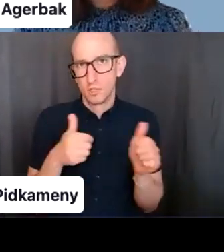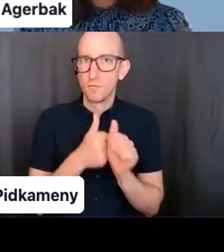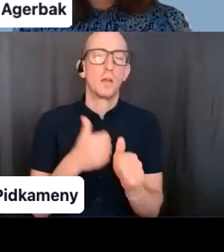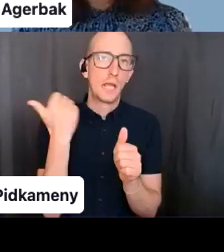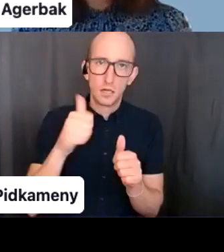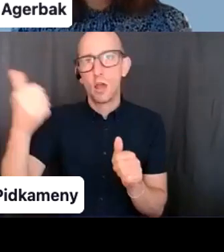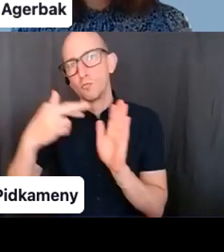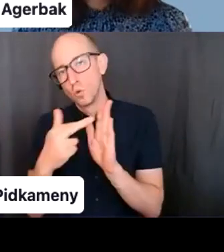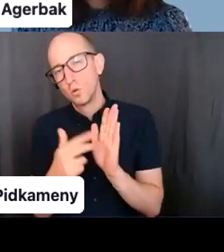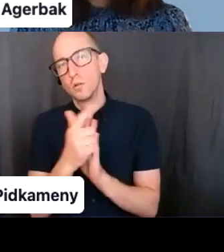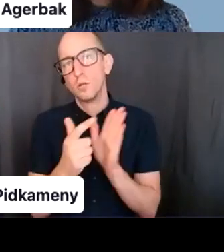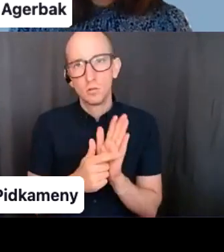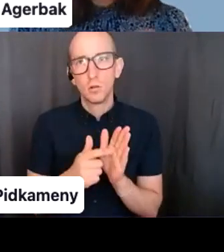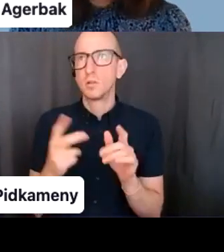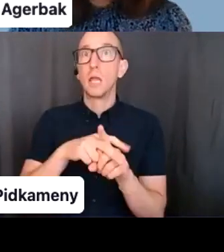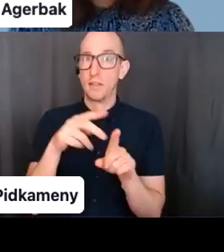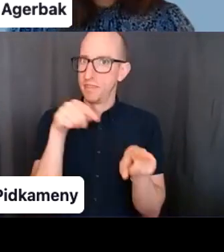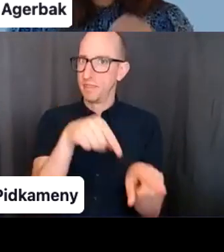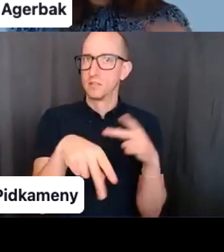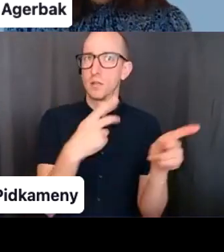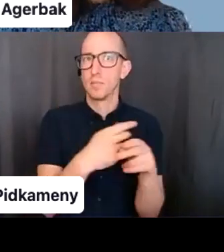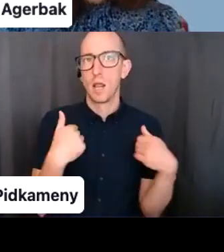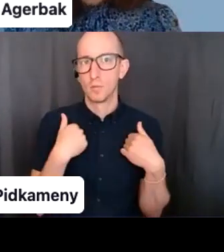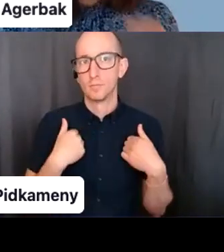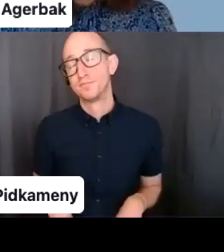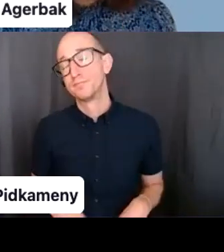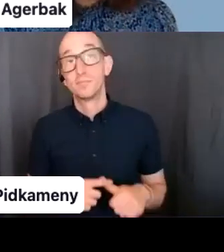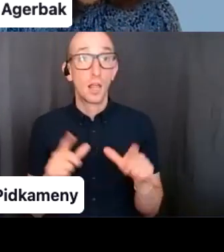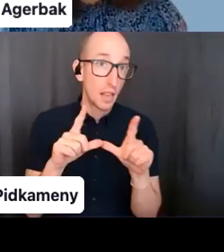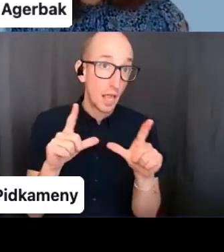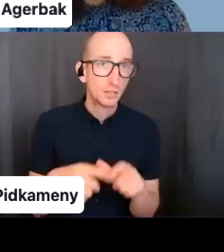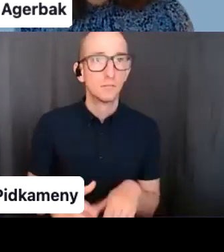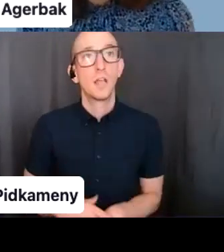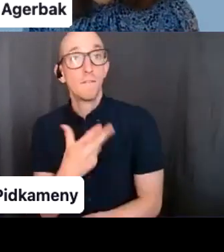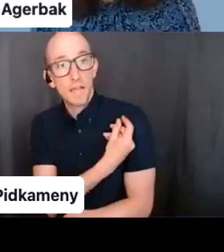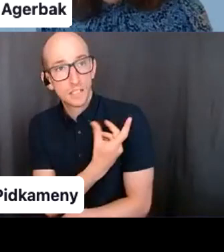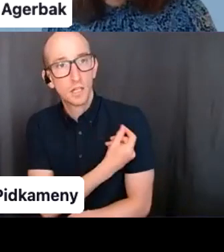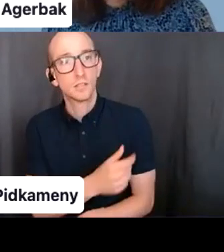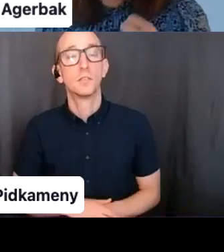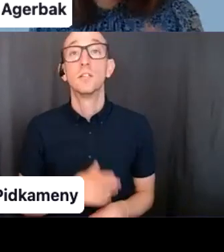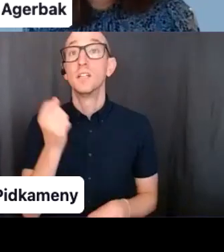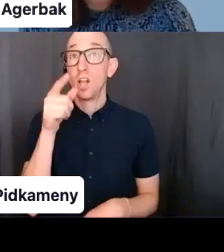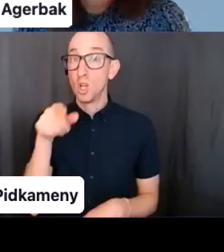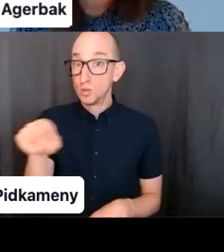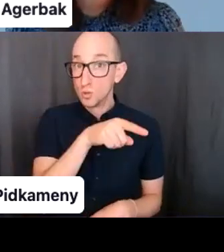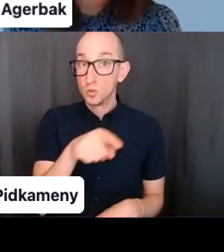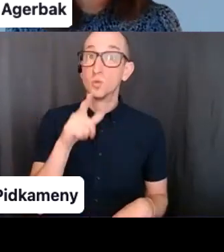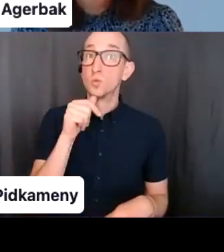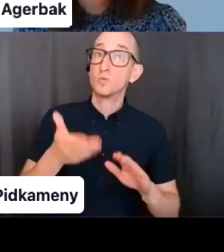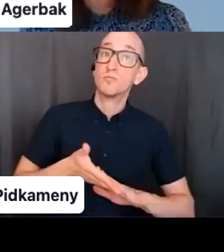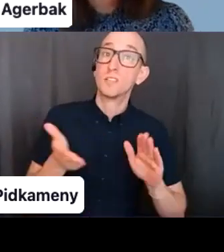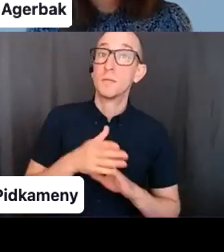or vaccinations. I want to note that's not something a public serving entity should be getting